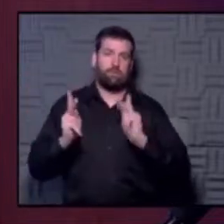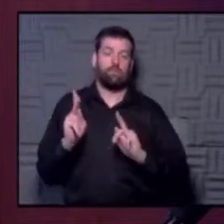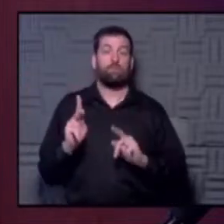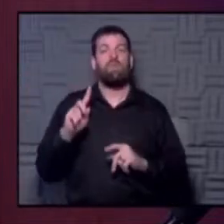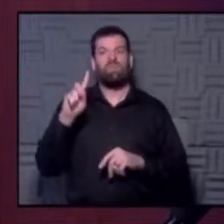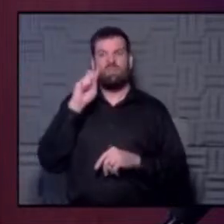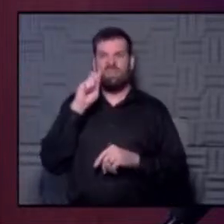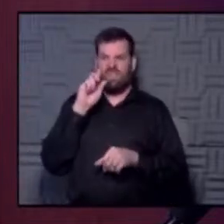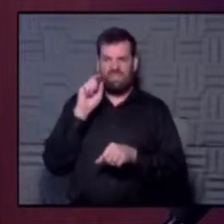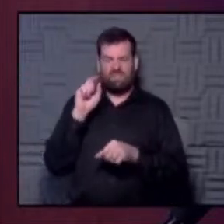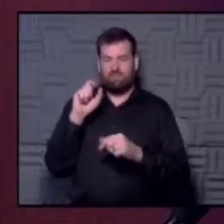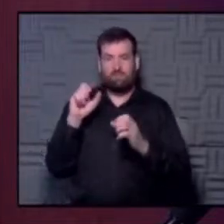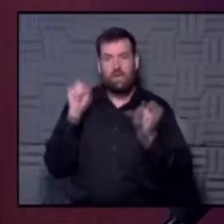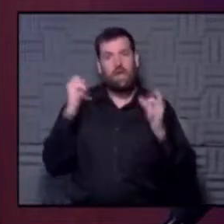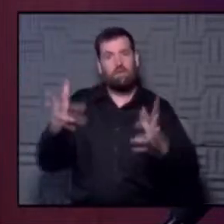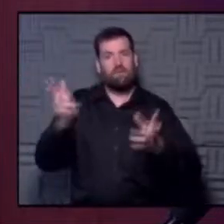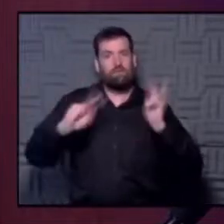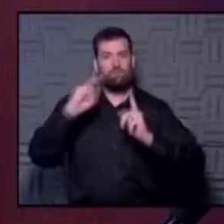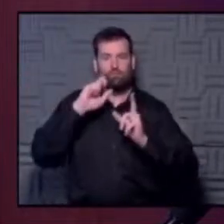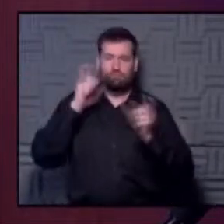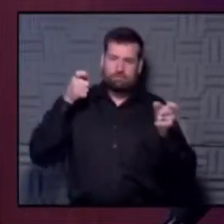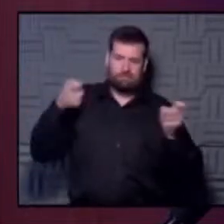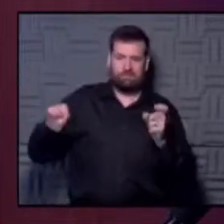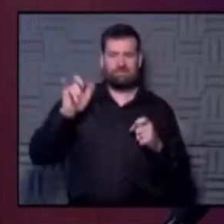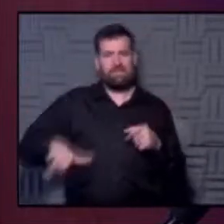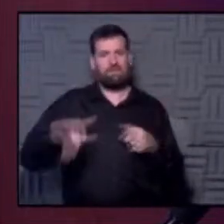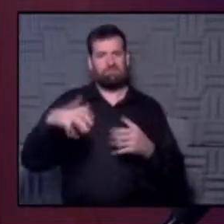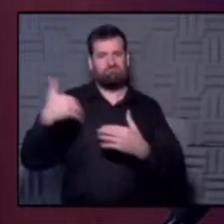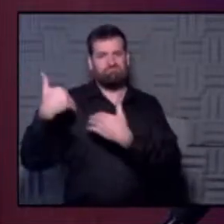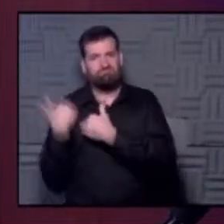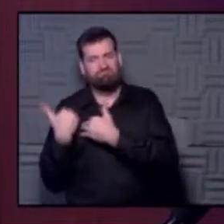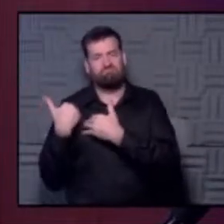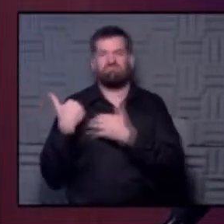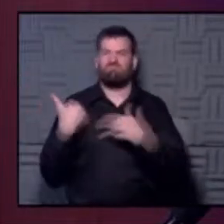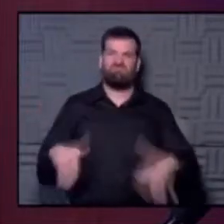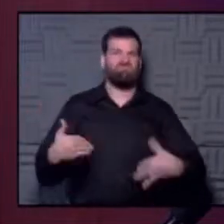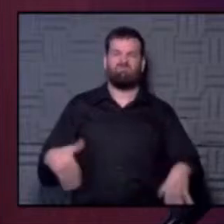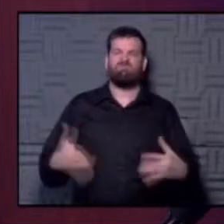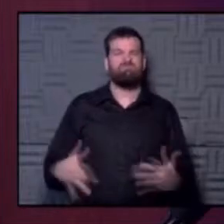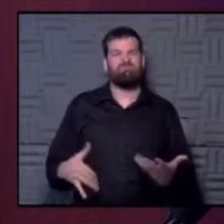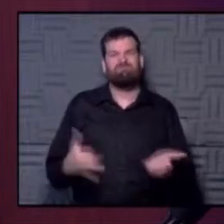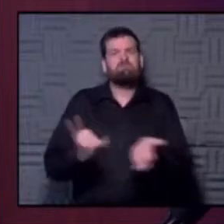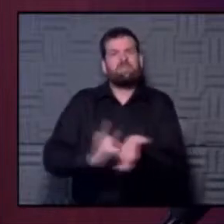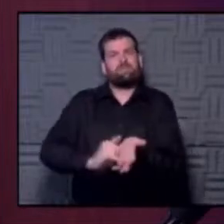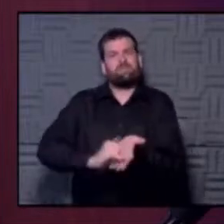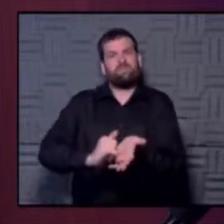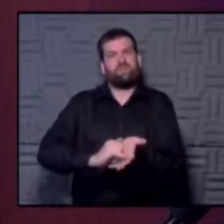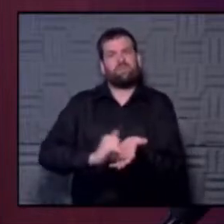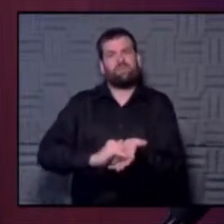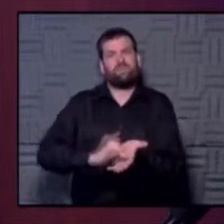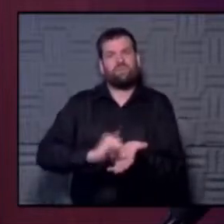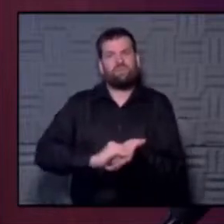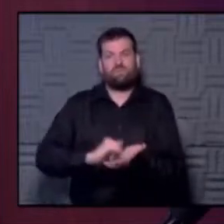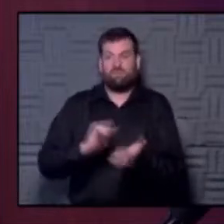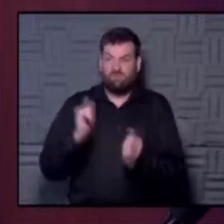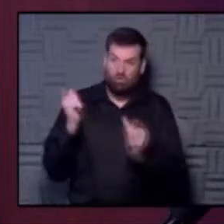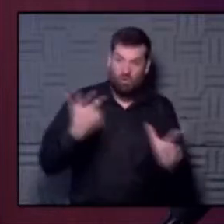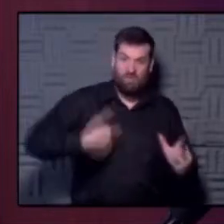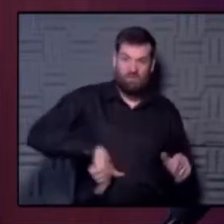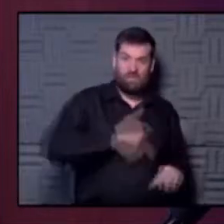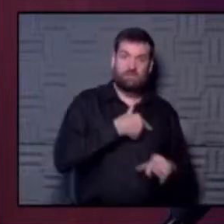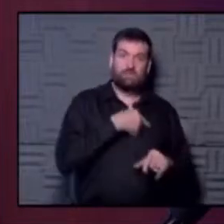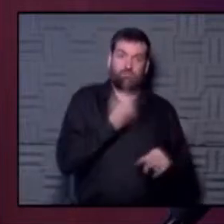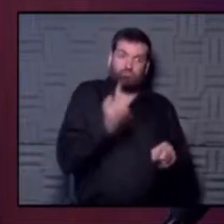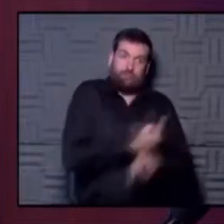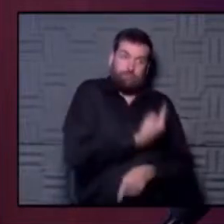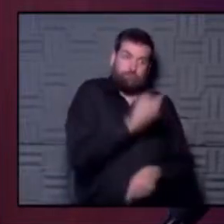a workforce to be able to manage that caseload, really, it's pretty impractical if you think that all of us also had day jobs before